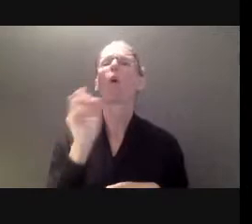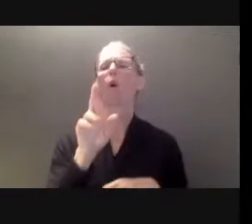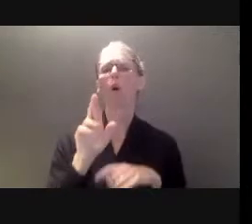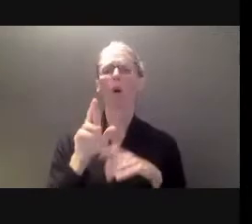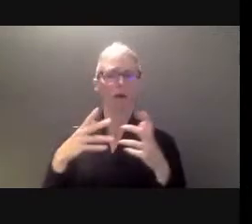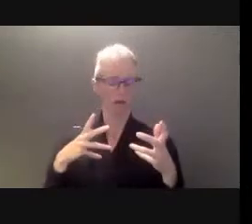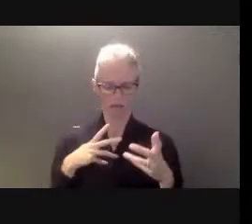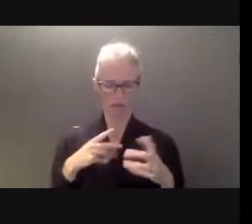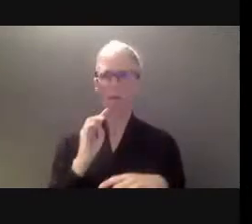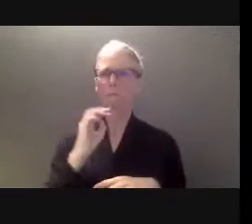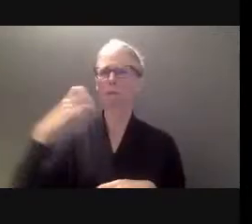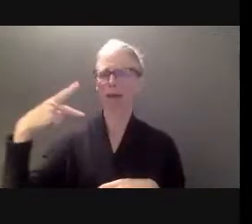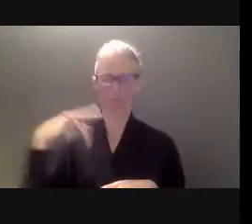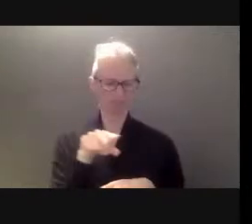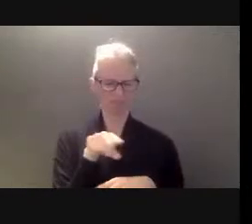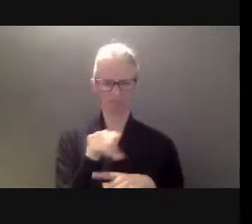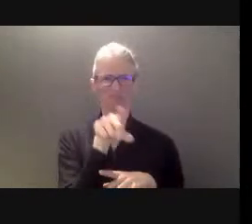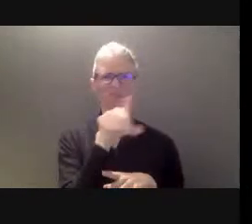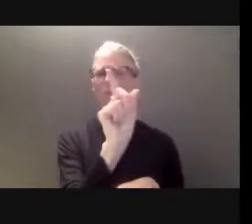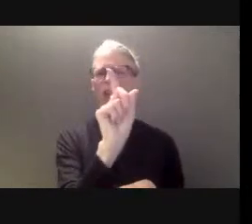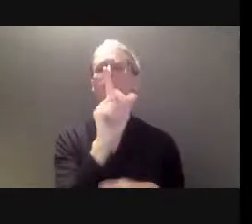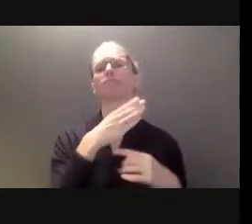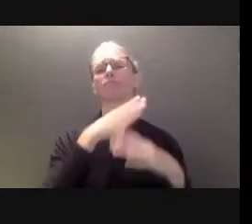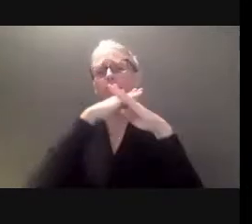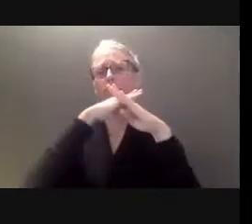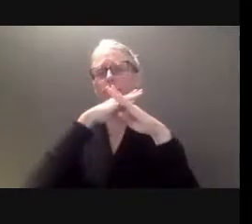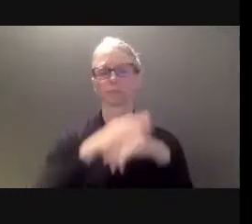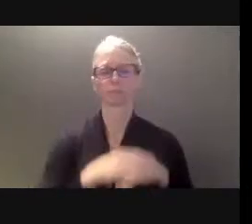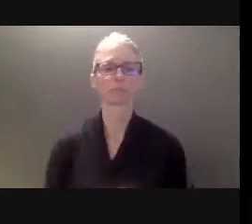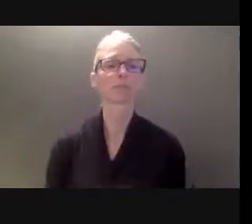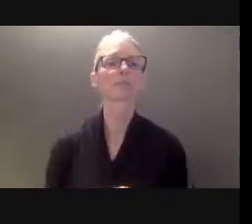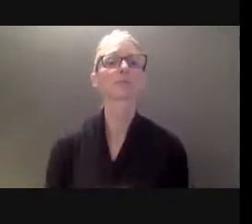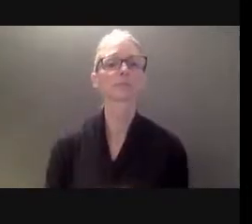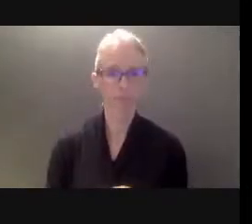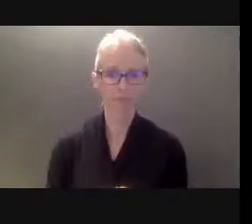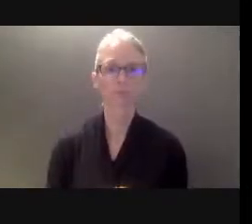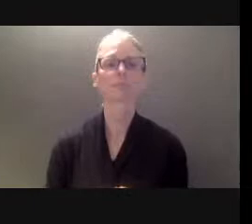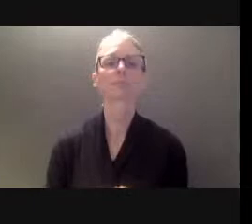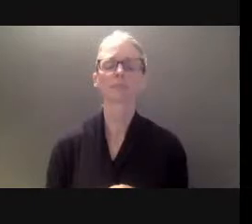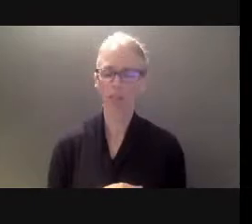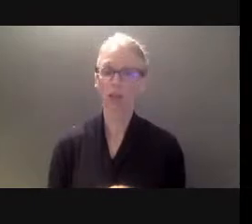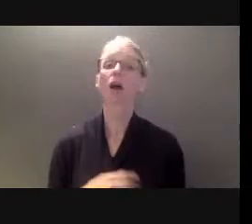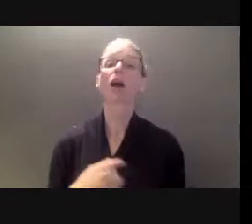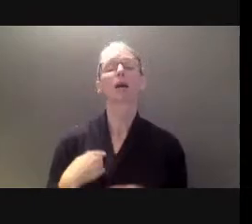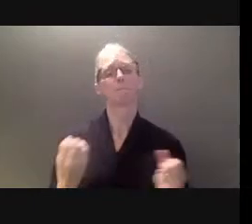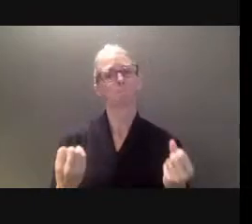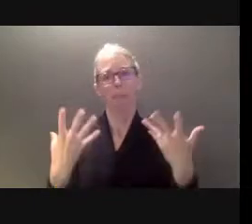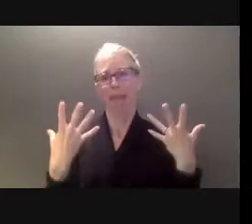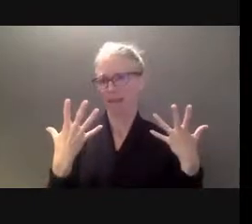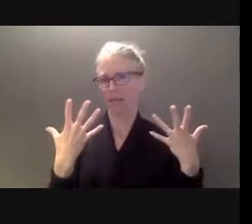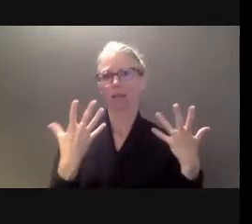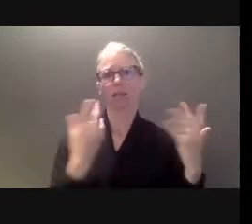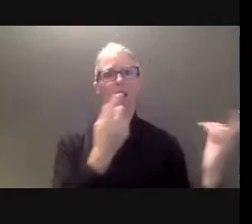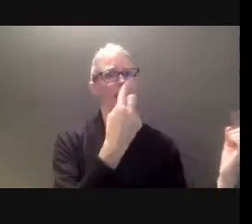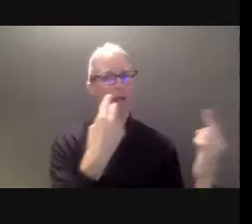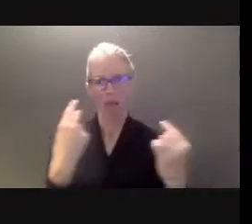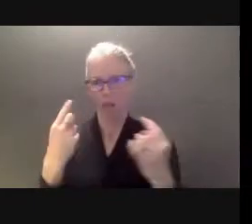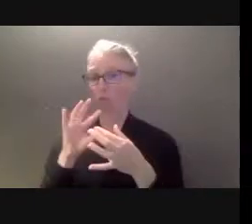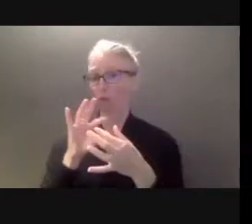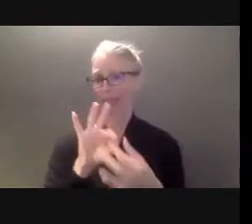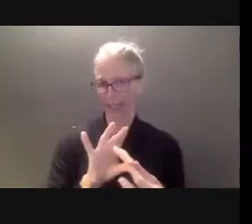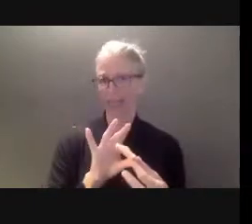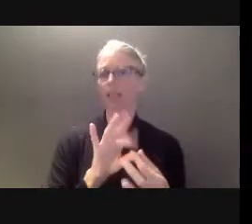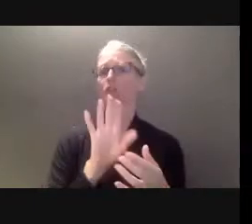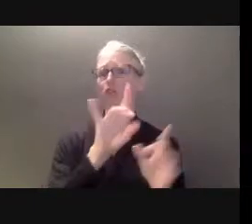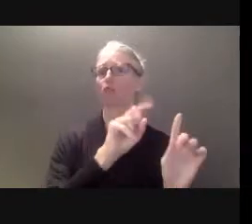We have a lot of survey results, but today we just wanted to highlight a few of the themes that we found so far. So preliminary qualitative results of